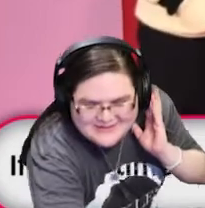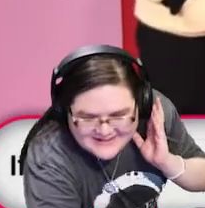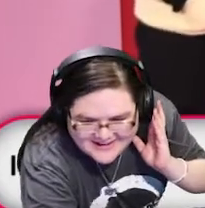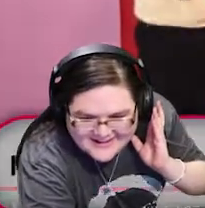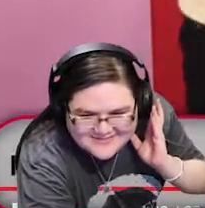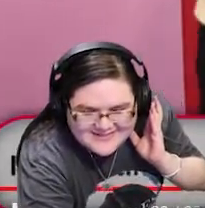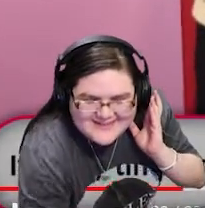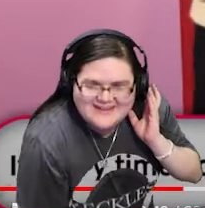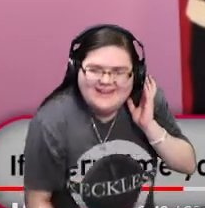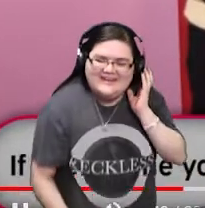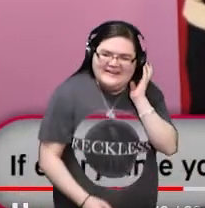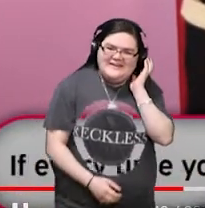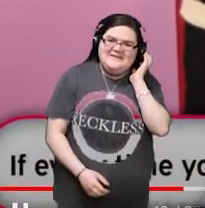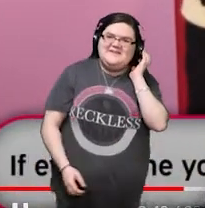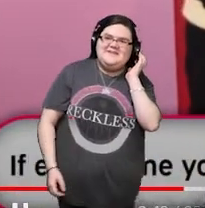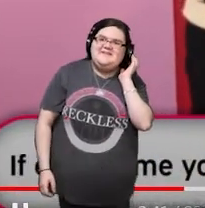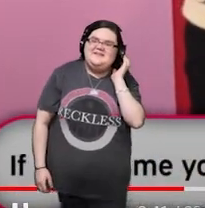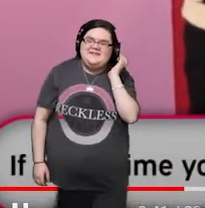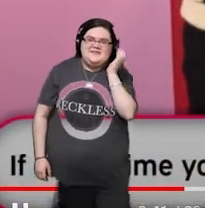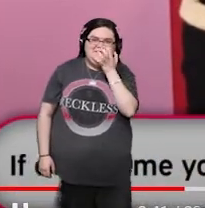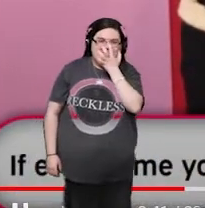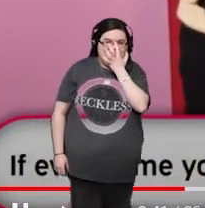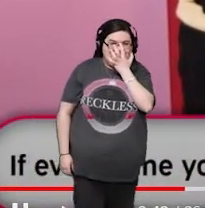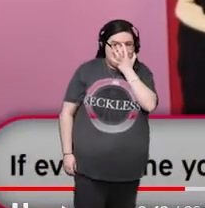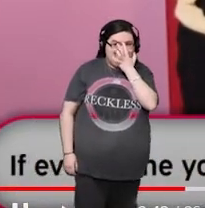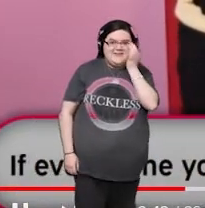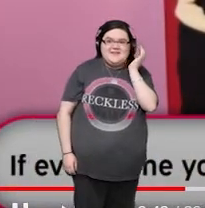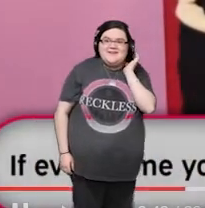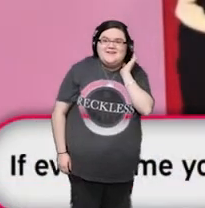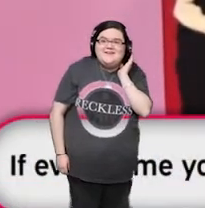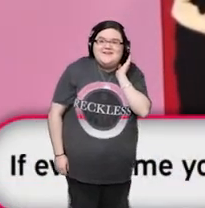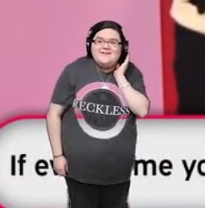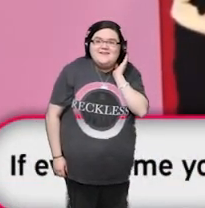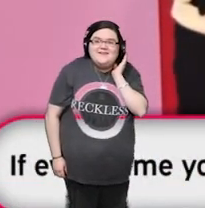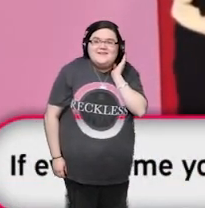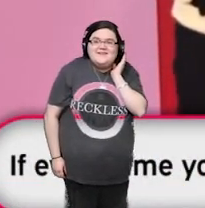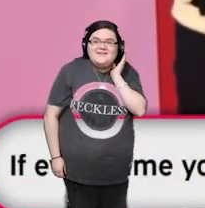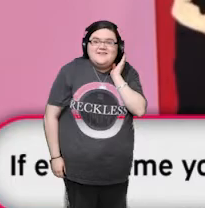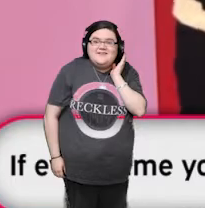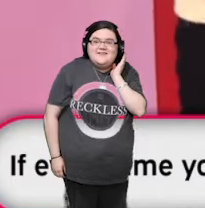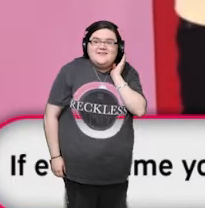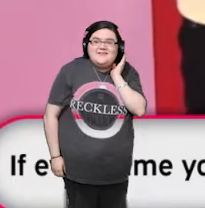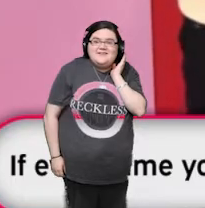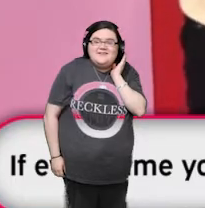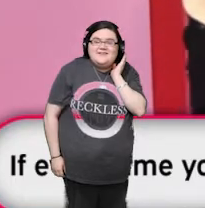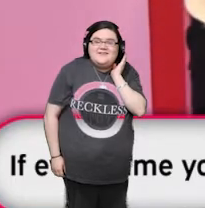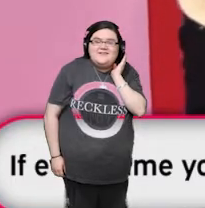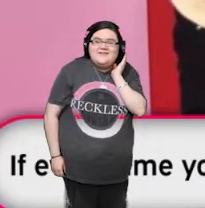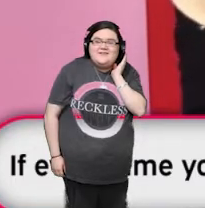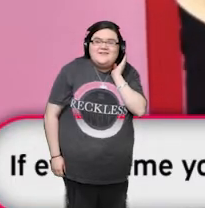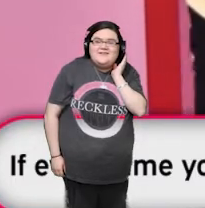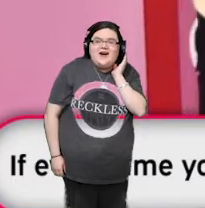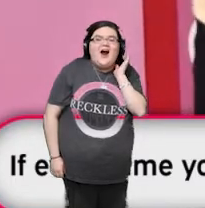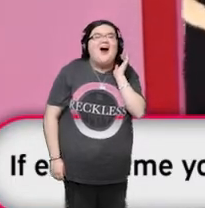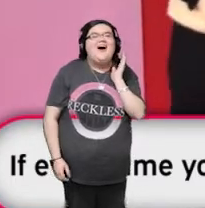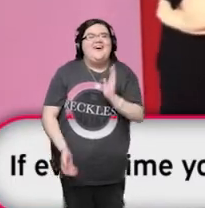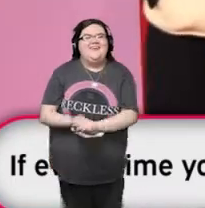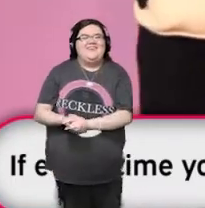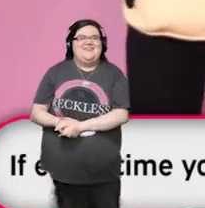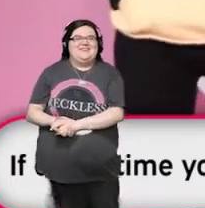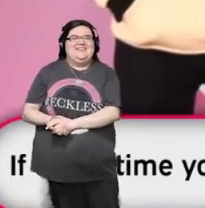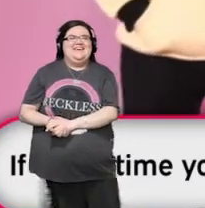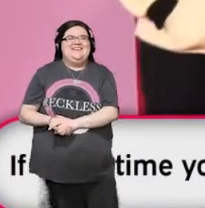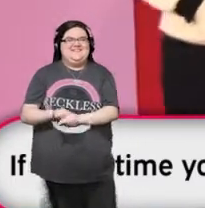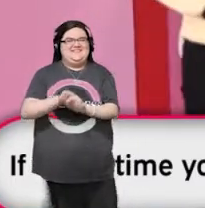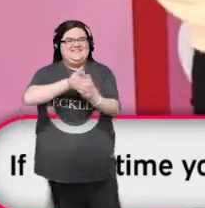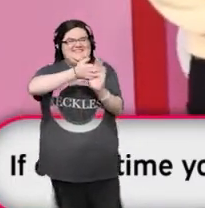Where is the love? Did Toby just say some Buka alarm? Something that your girlfriend wouldn't mind. Where is the love? No. Where's the love?